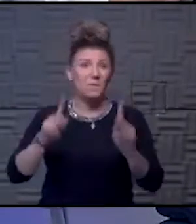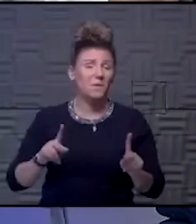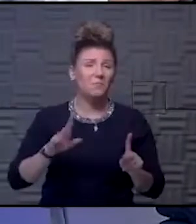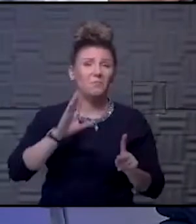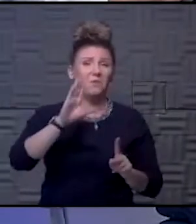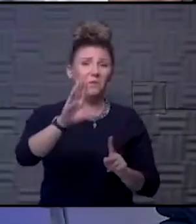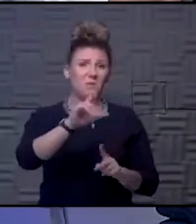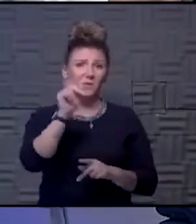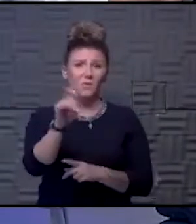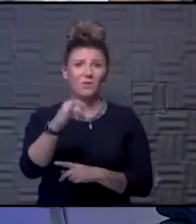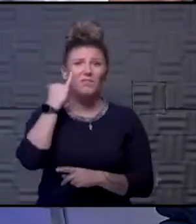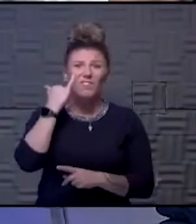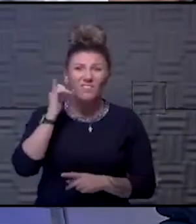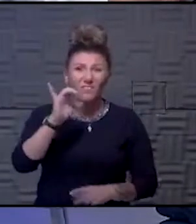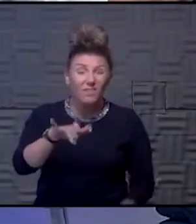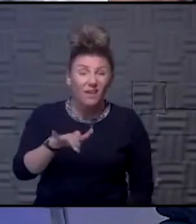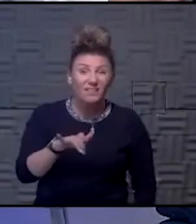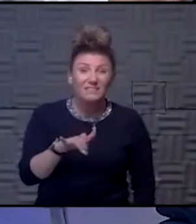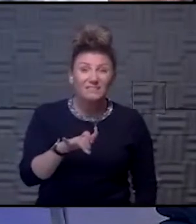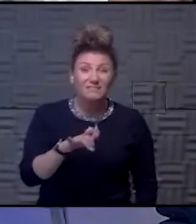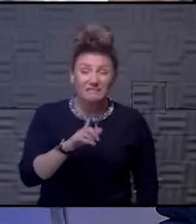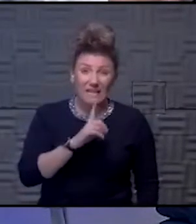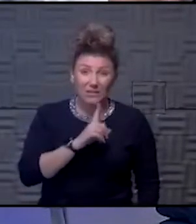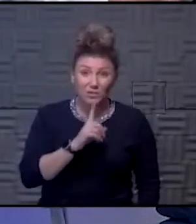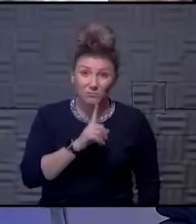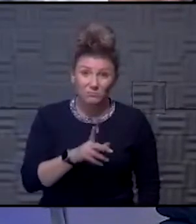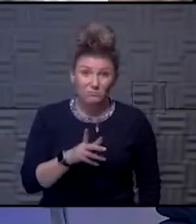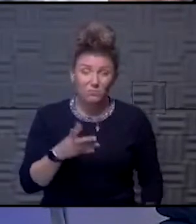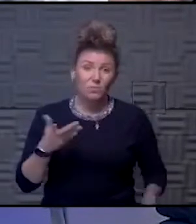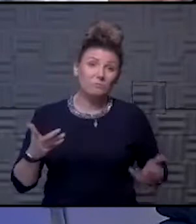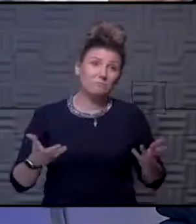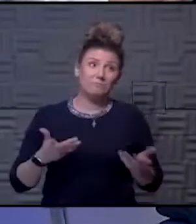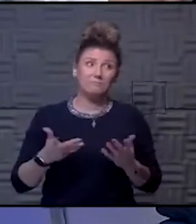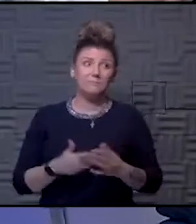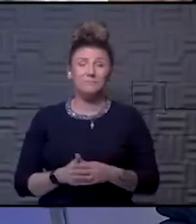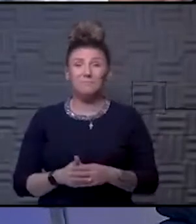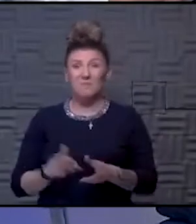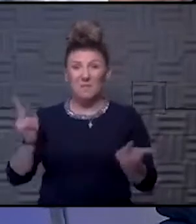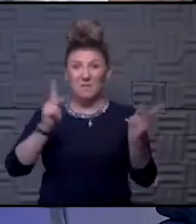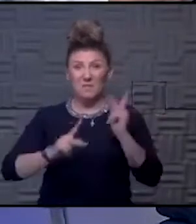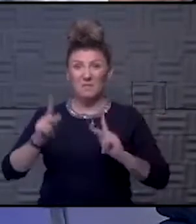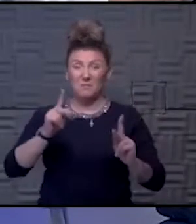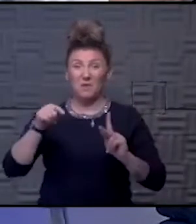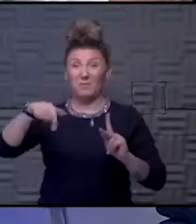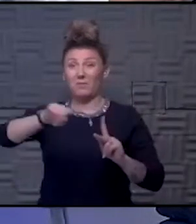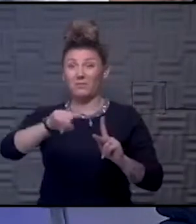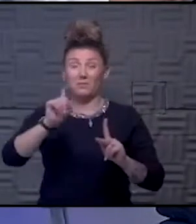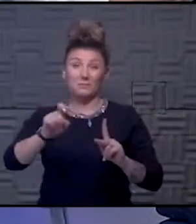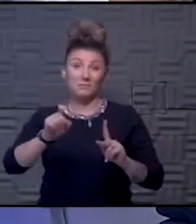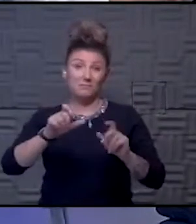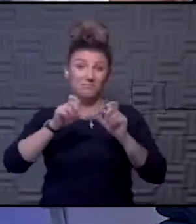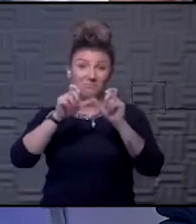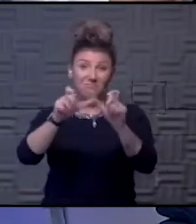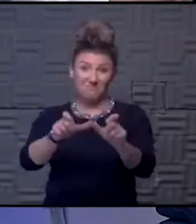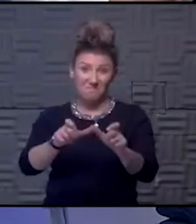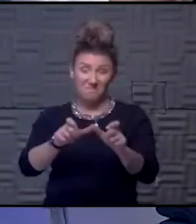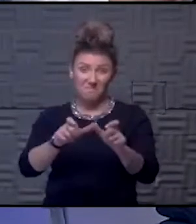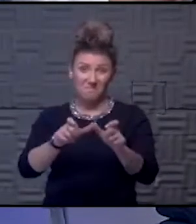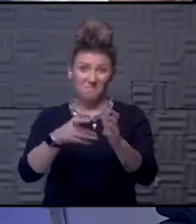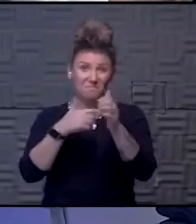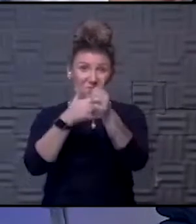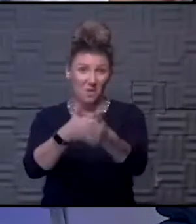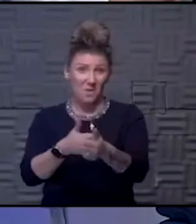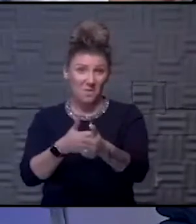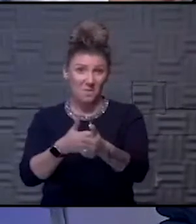question with, if that in fact is the case, then those people just have to keep doing the pillars of